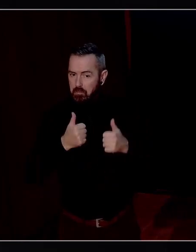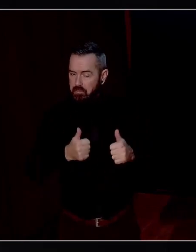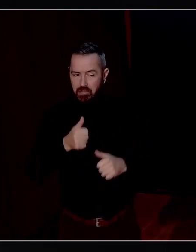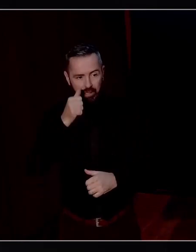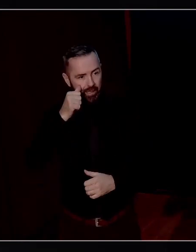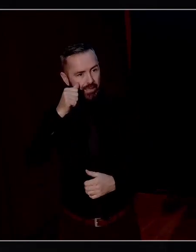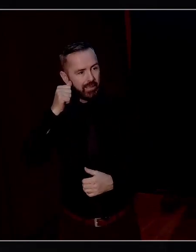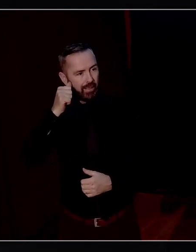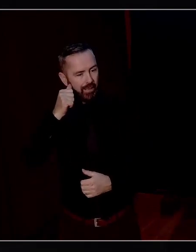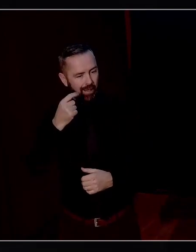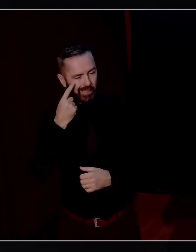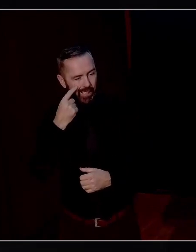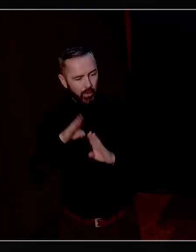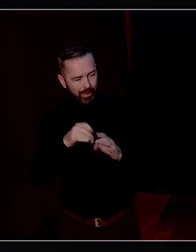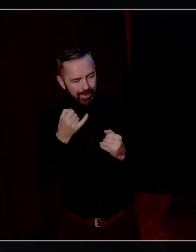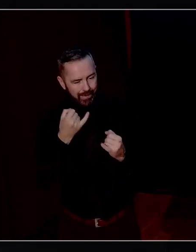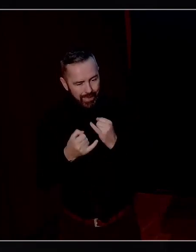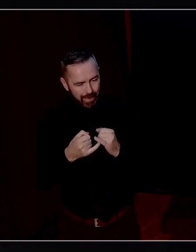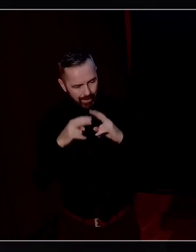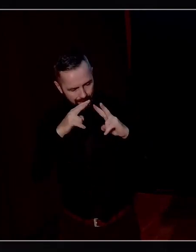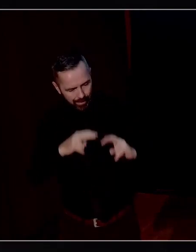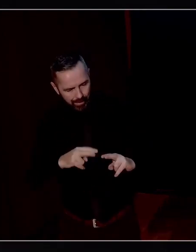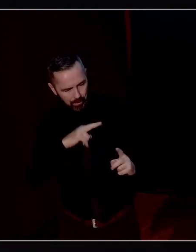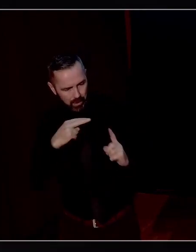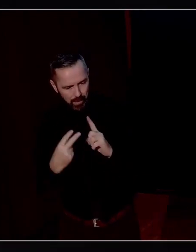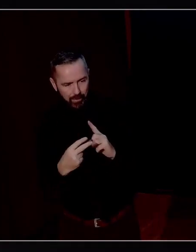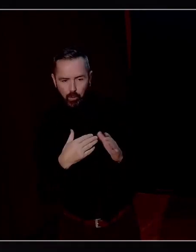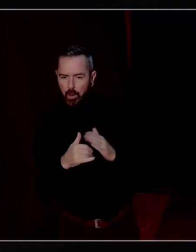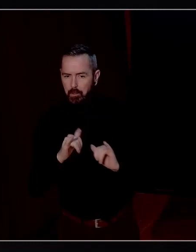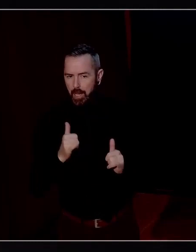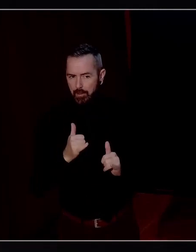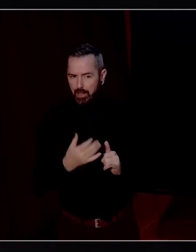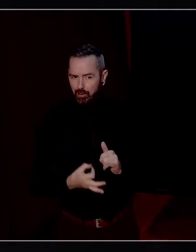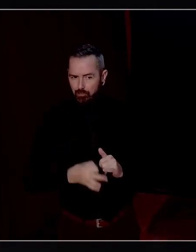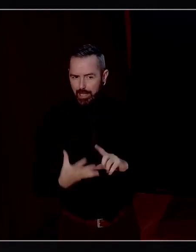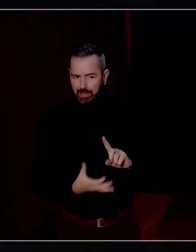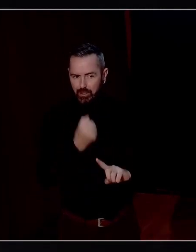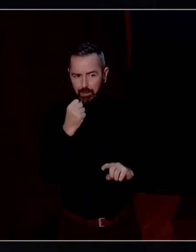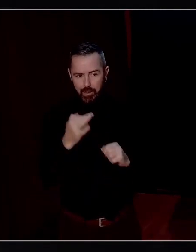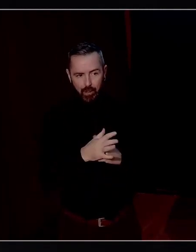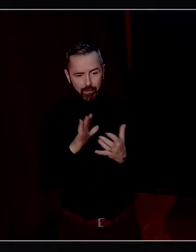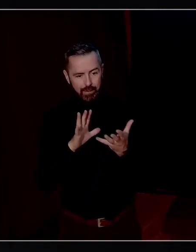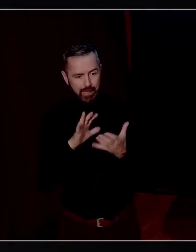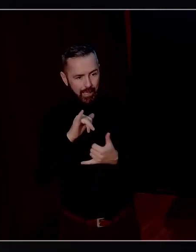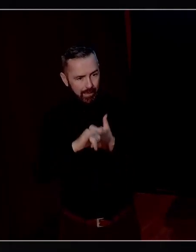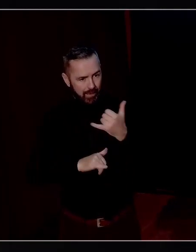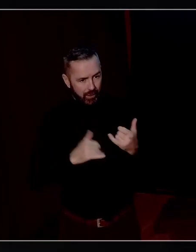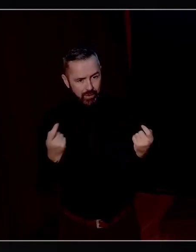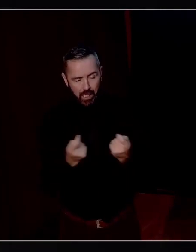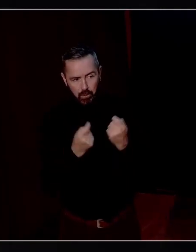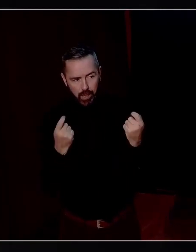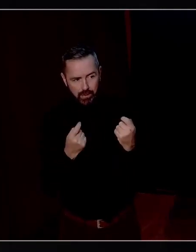yesterday, looks in details and perspective at what may have been the greatest achievement of the decade of